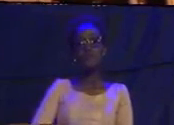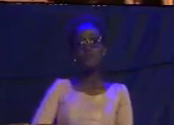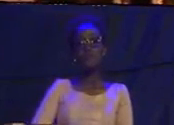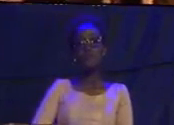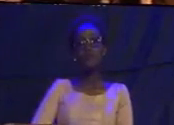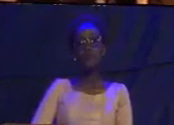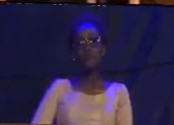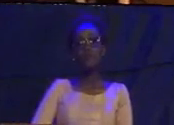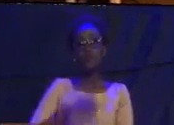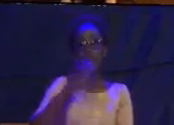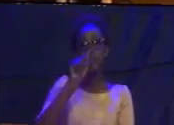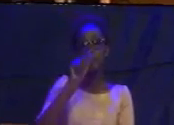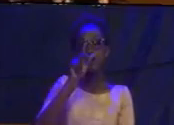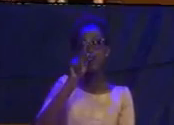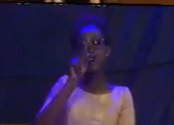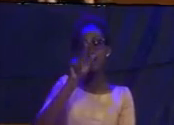in Ai.